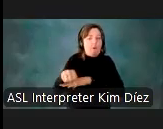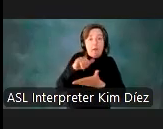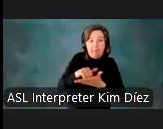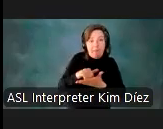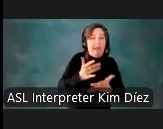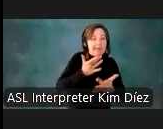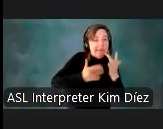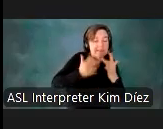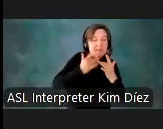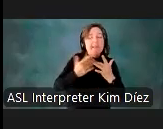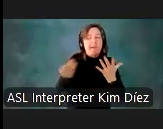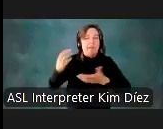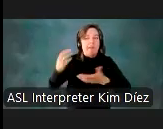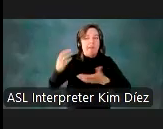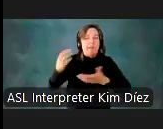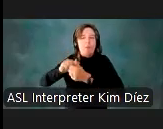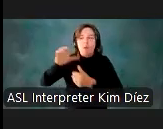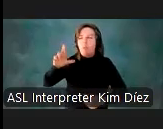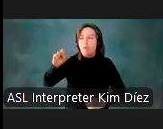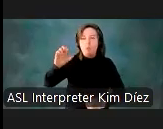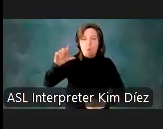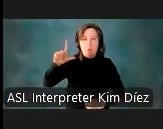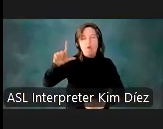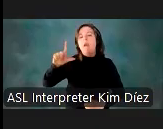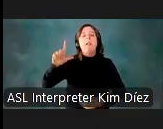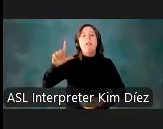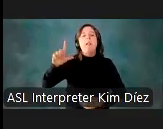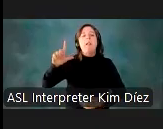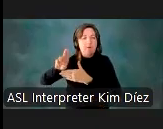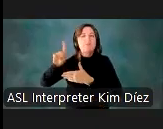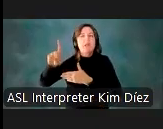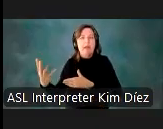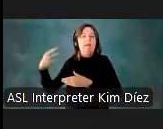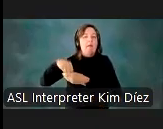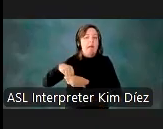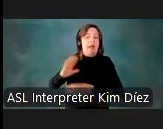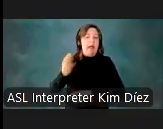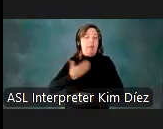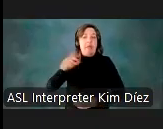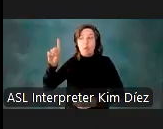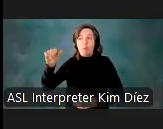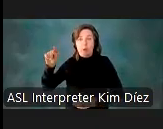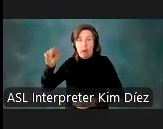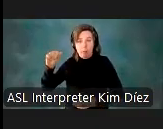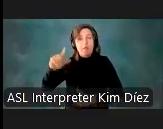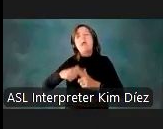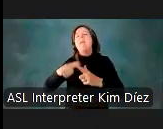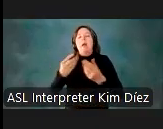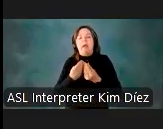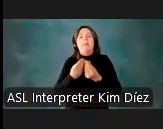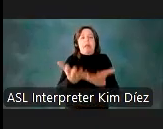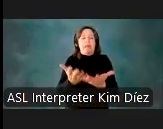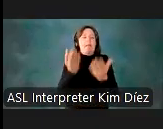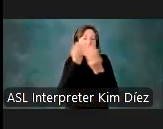they developed a website that pulls in the ART data and gives you back information. So at the Conservation Decision Tools